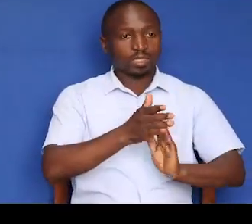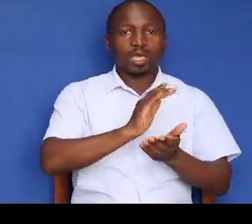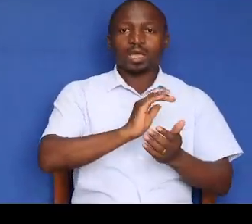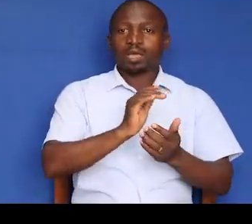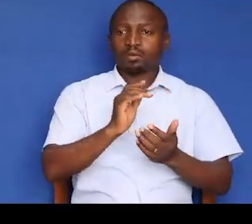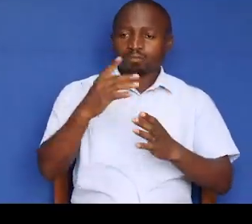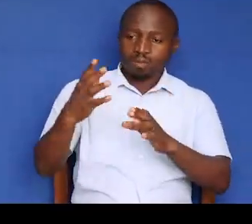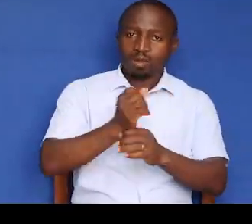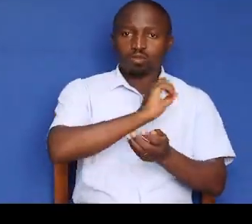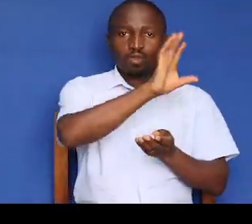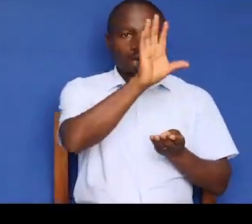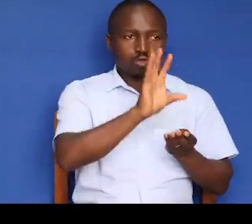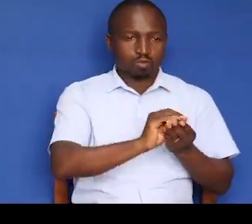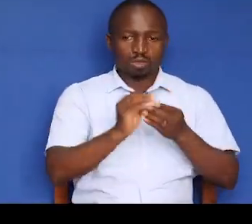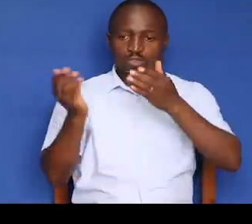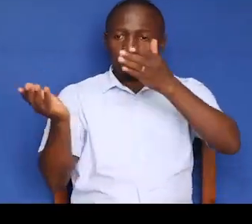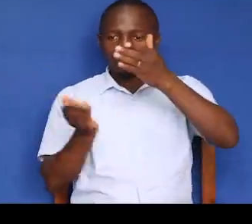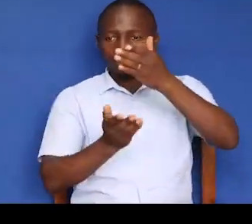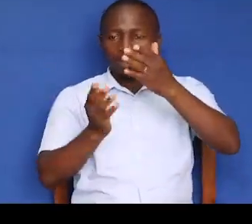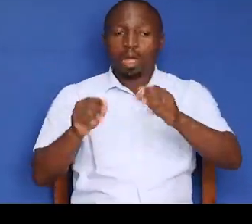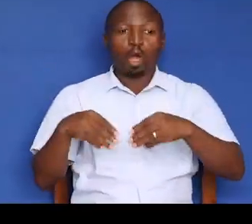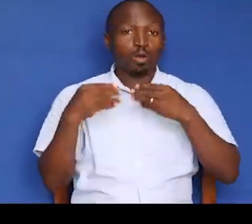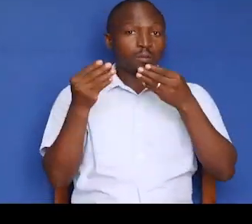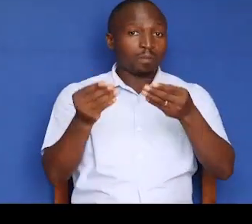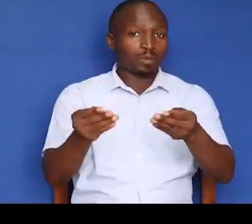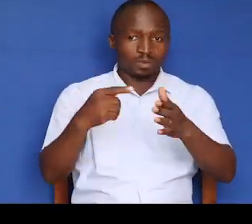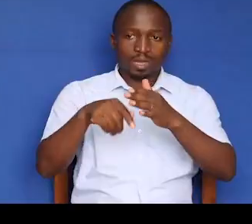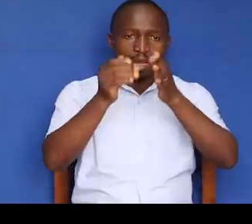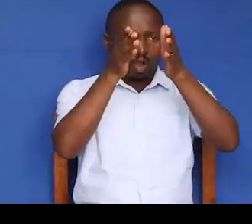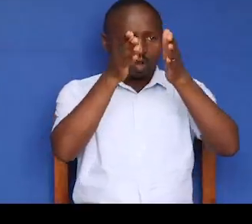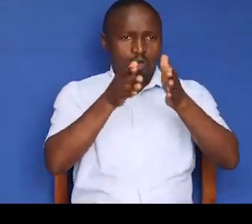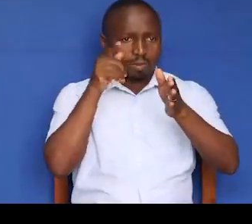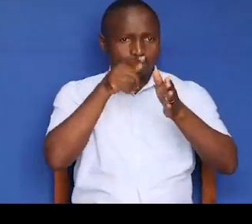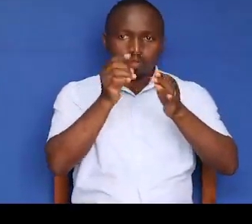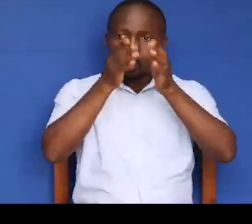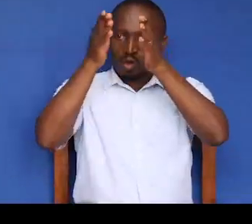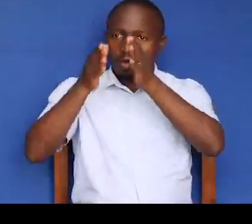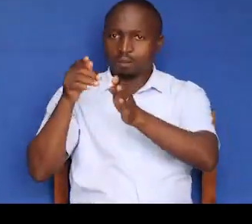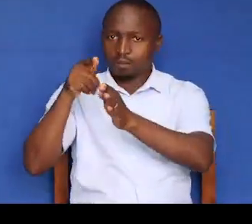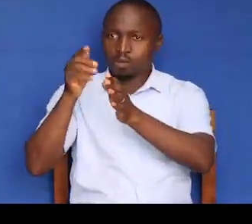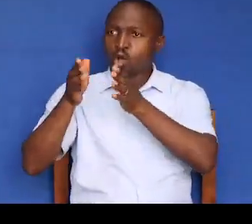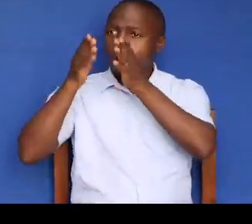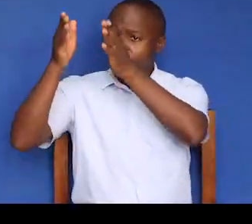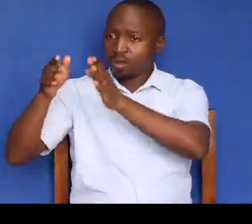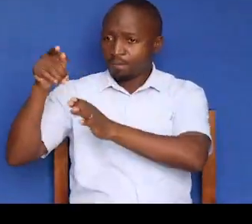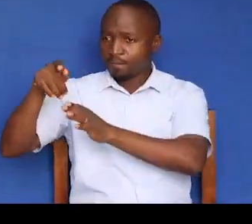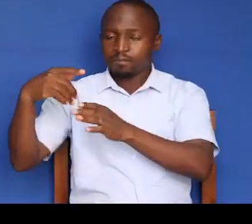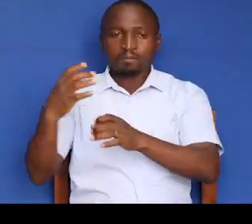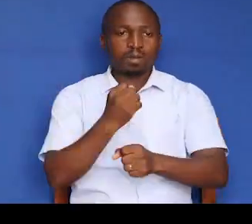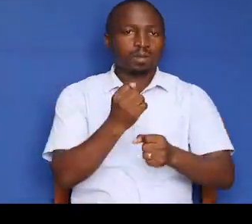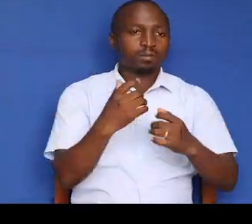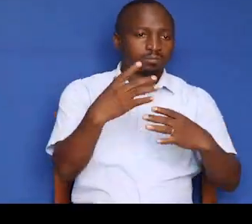revenue over output level at consigning stage. At consigning level of output, you get